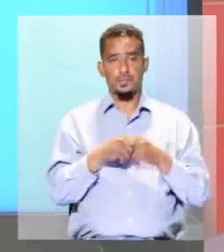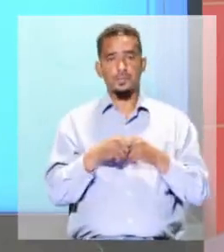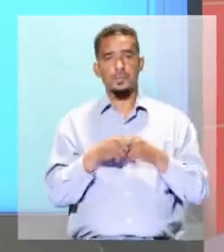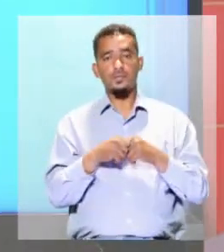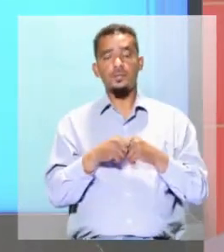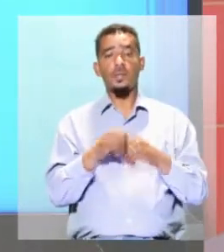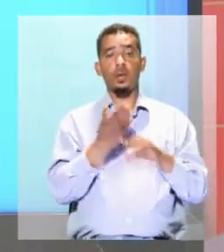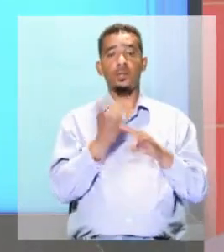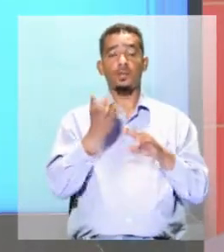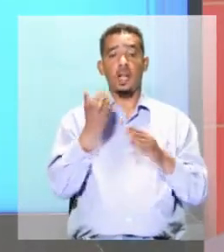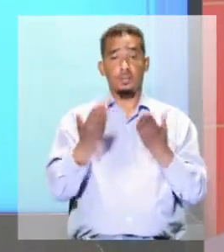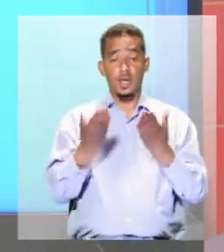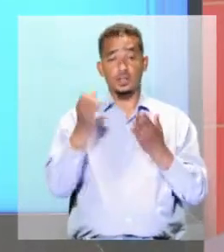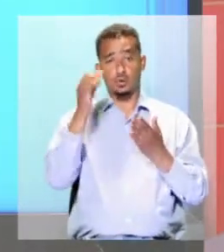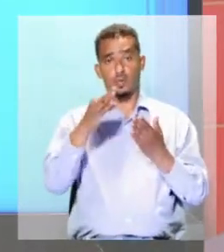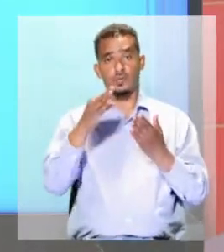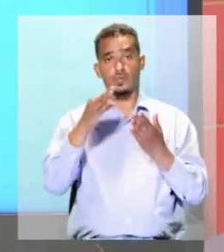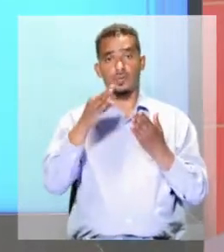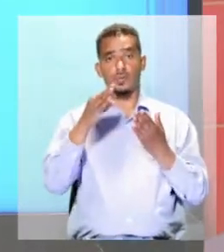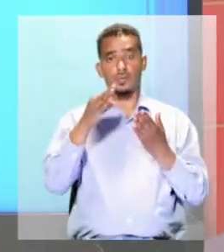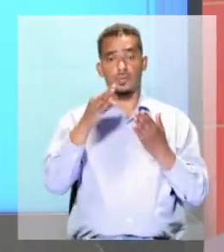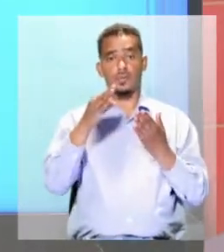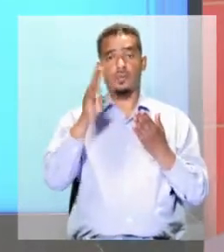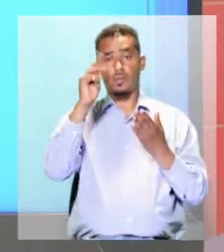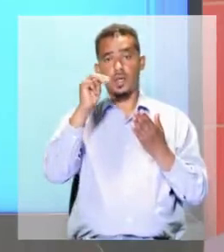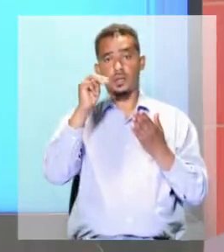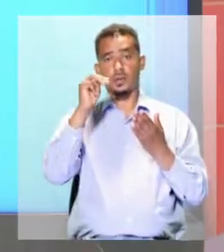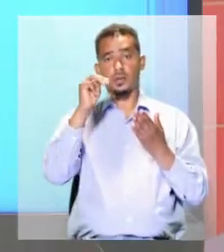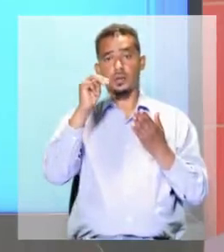the prevalence of diverse and